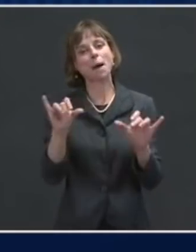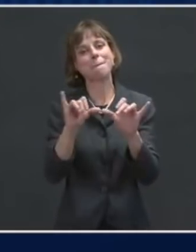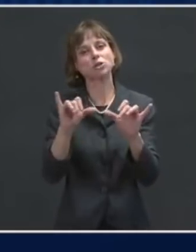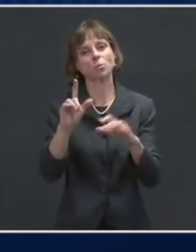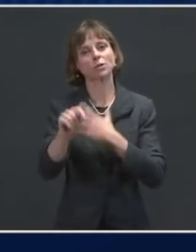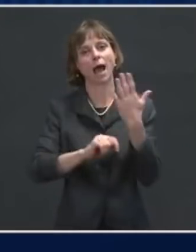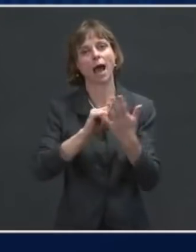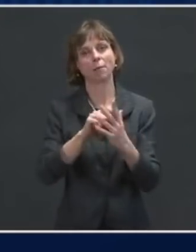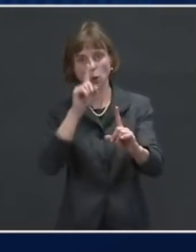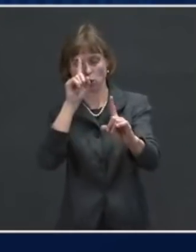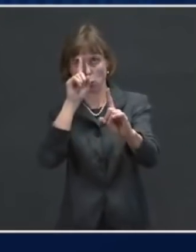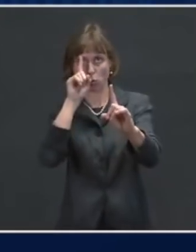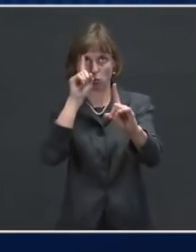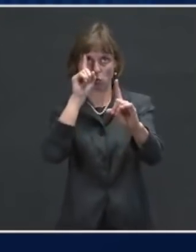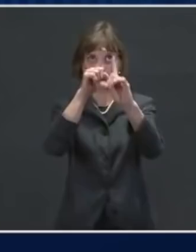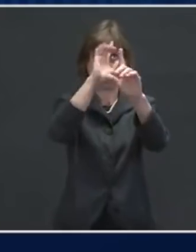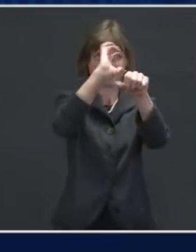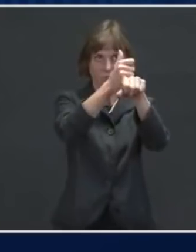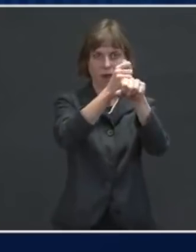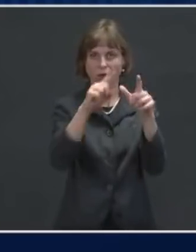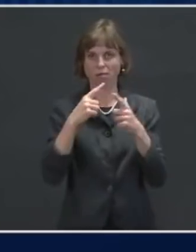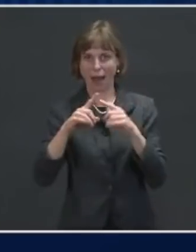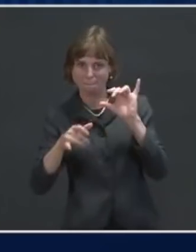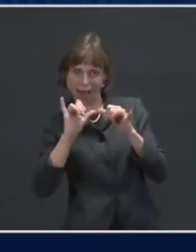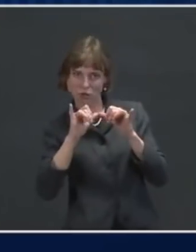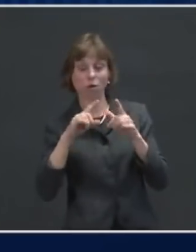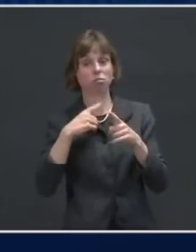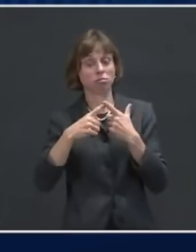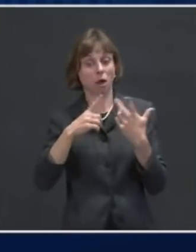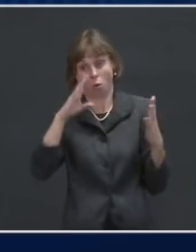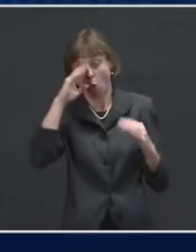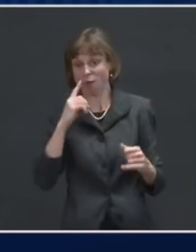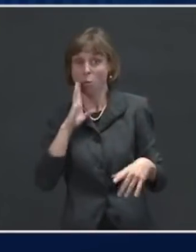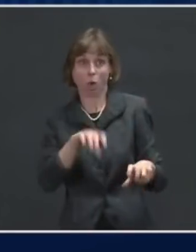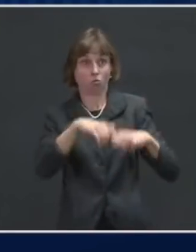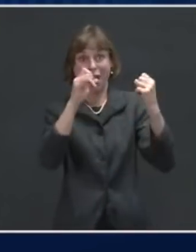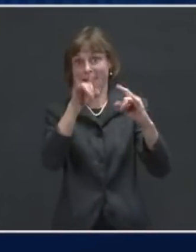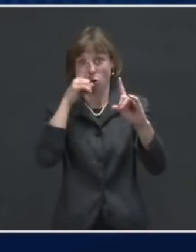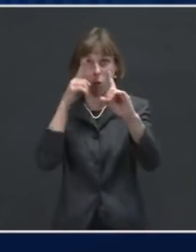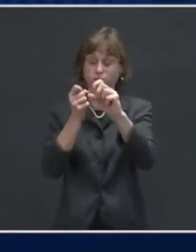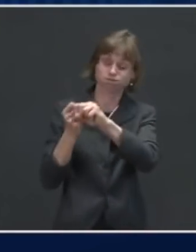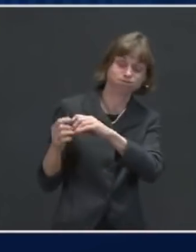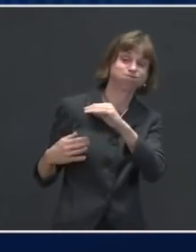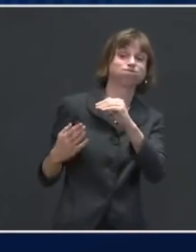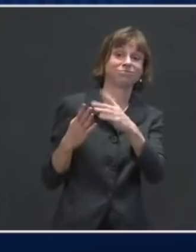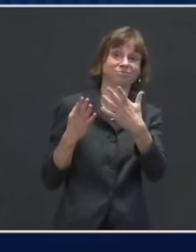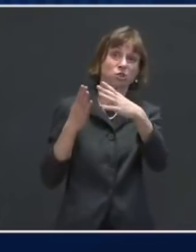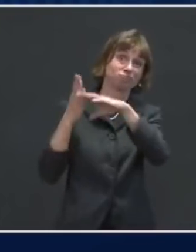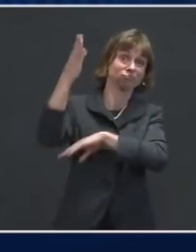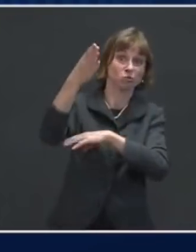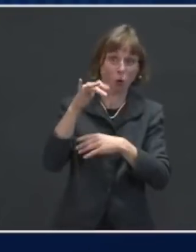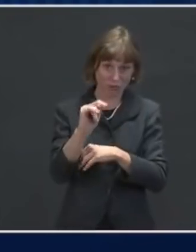set a goal, measure ourselves against, hopefully leap way past that goal. That's always our objective, and then build from